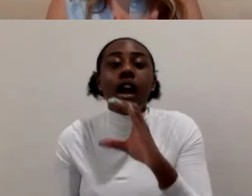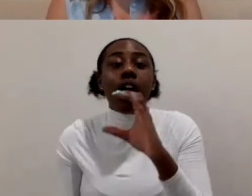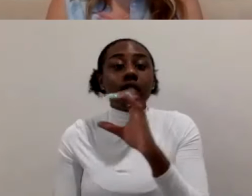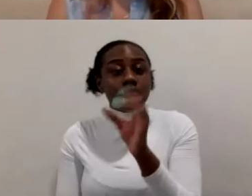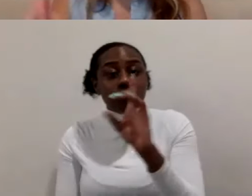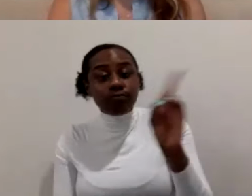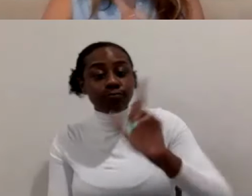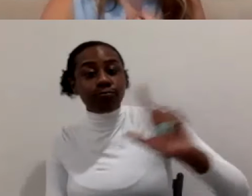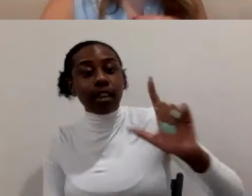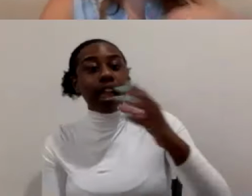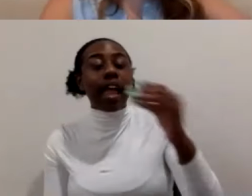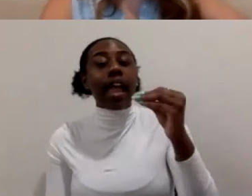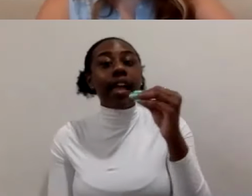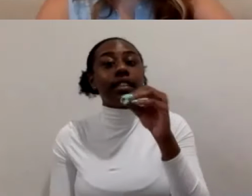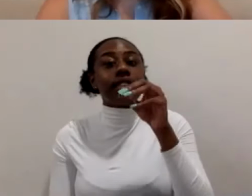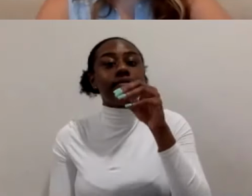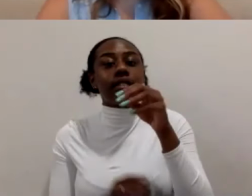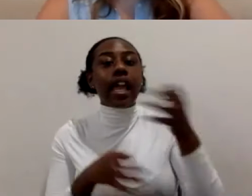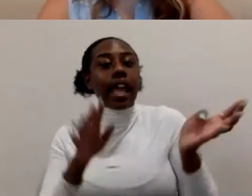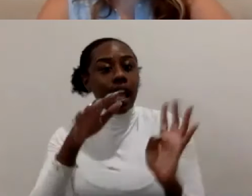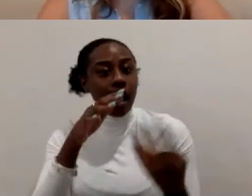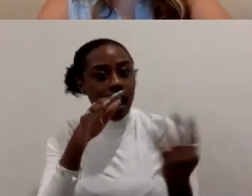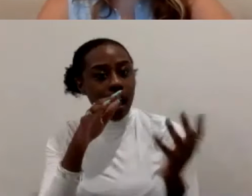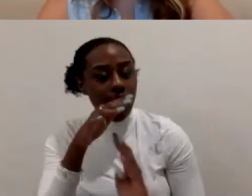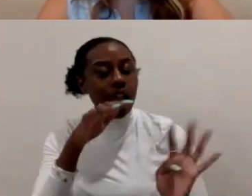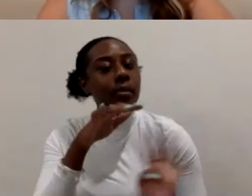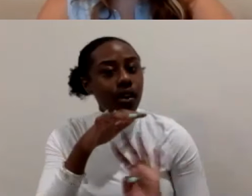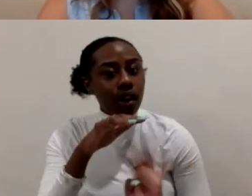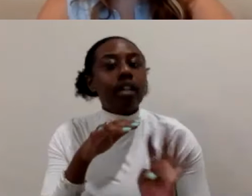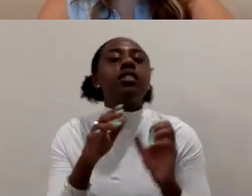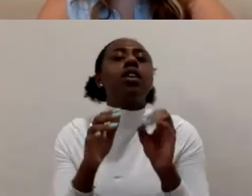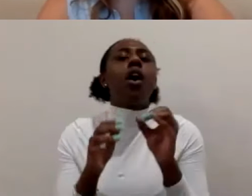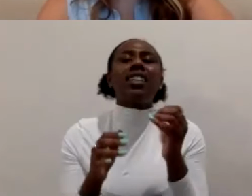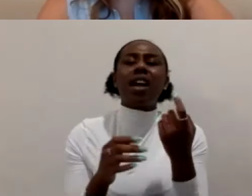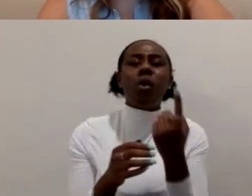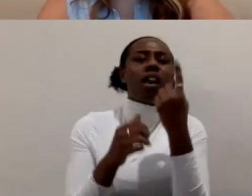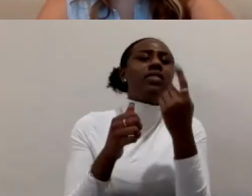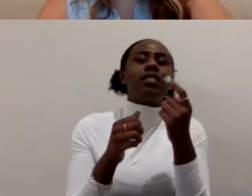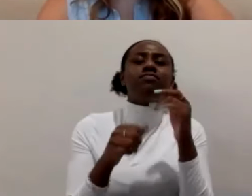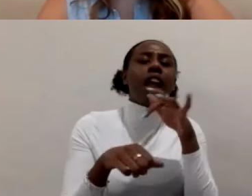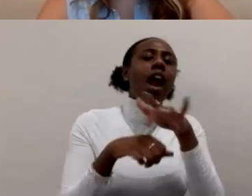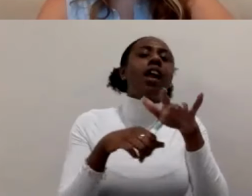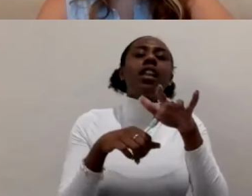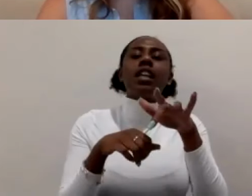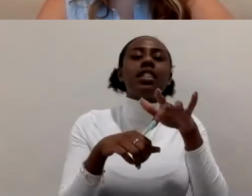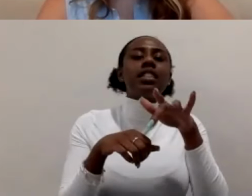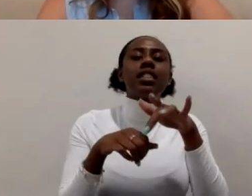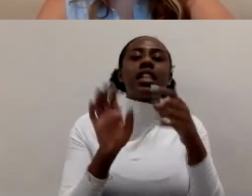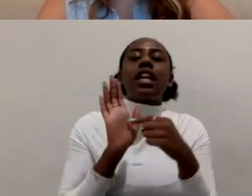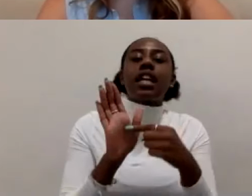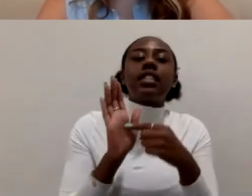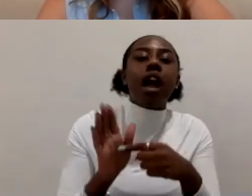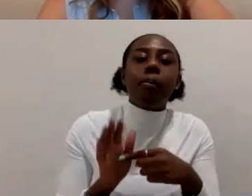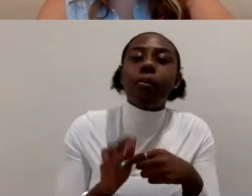so it feels like one of the earliest examples of criminalizing leftists and using federal resources